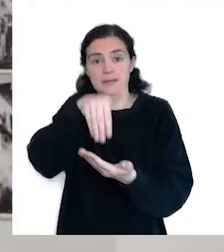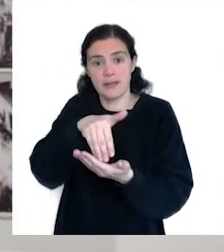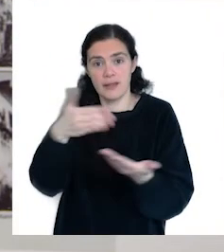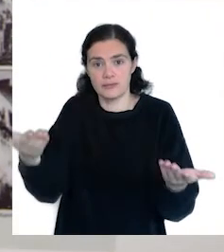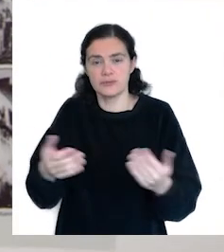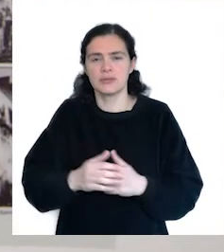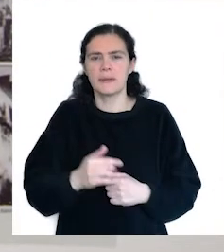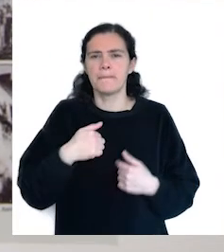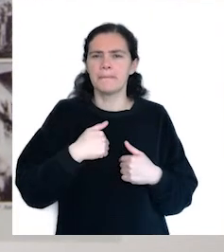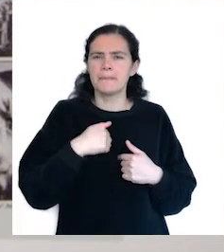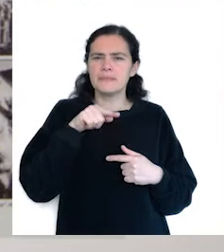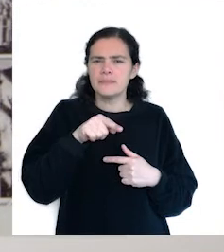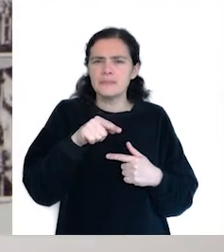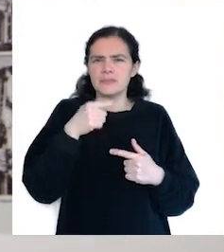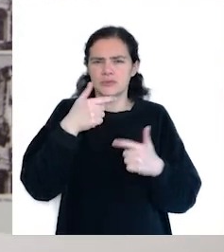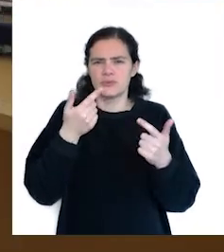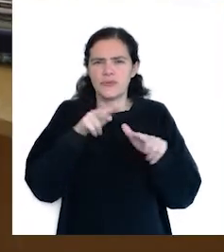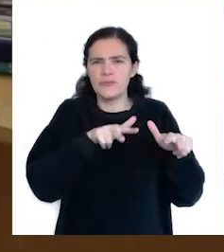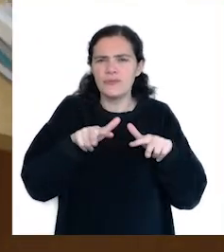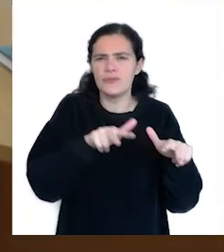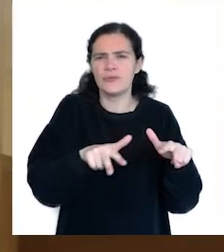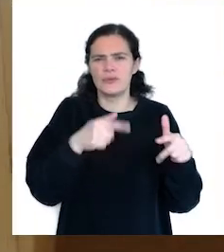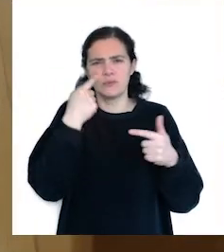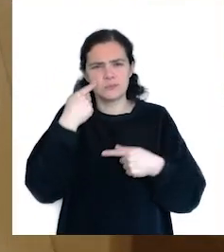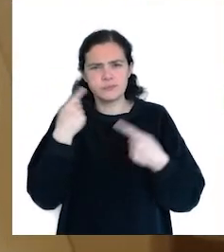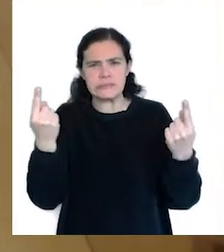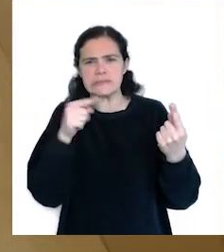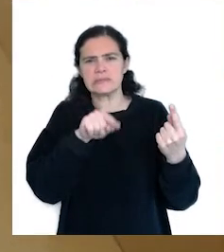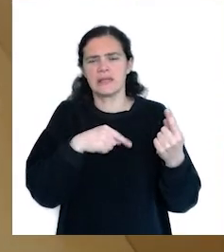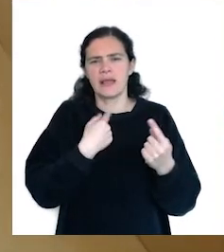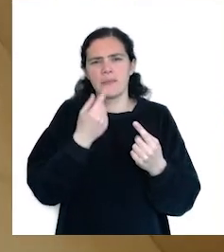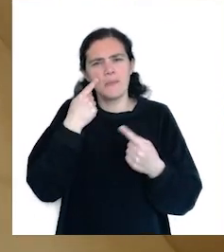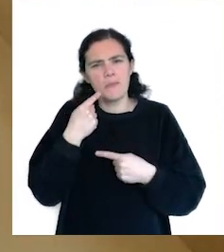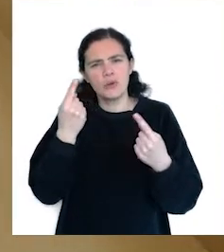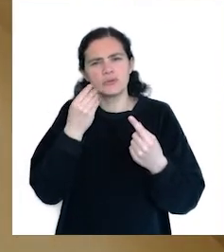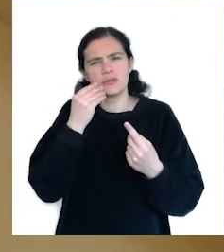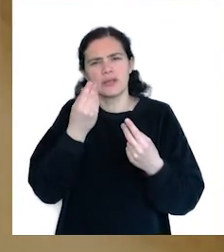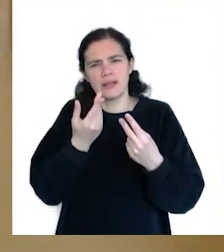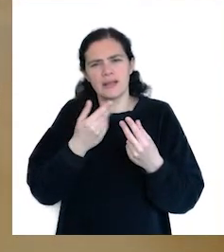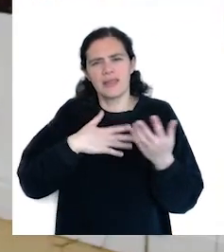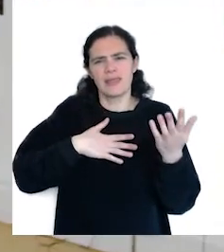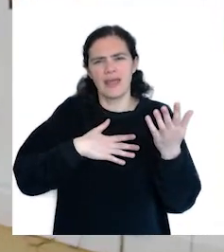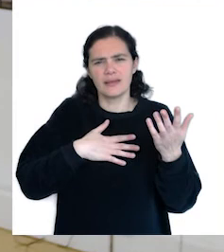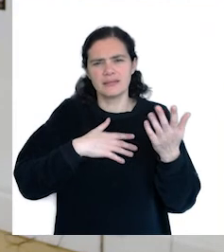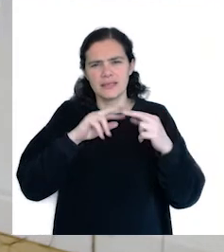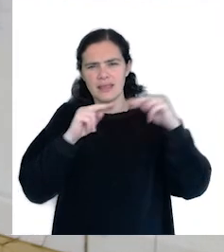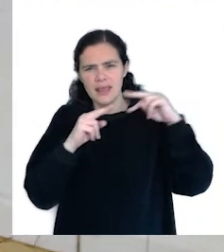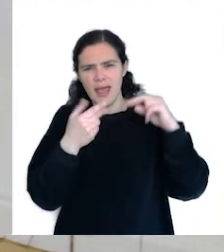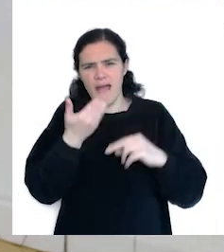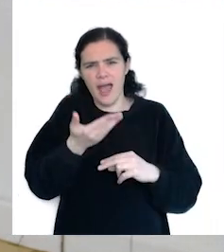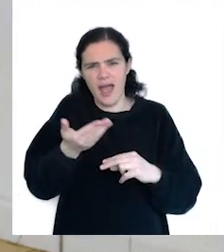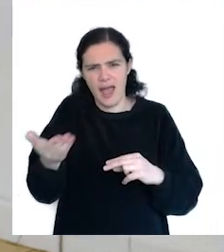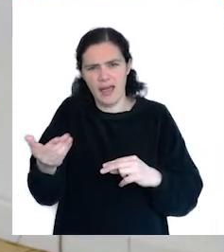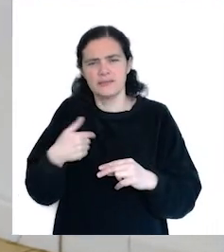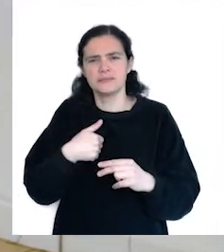the history of Serralves. For me, these gestures, these videos, the fact that the DNA of his choreographer